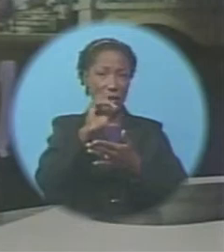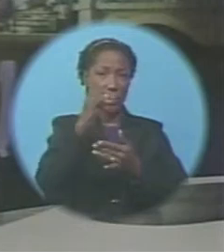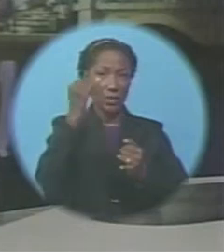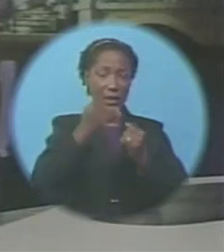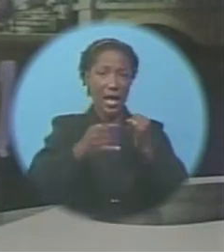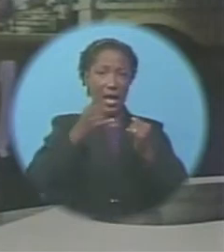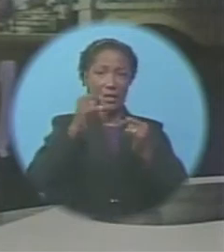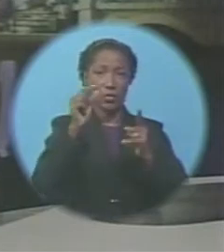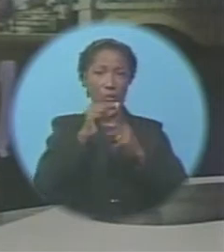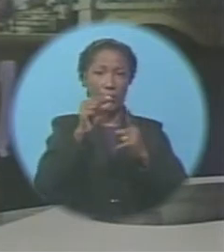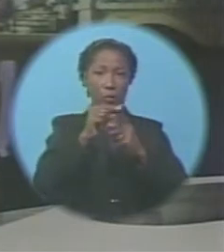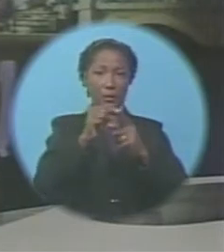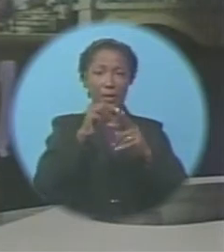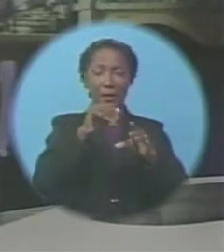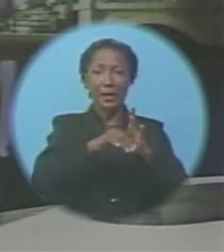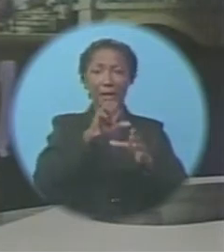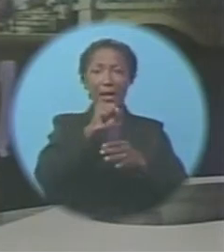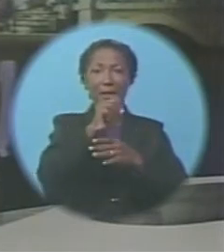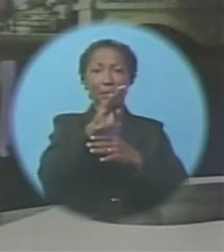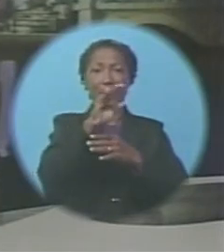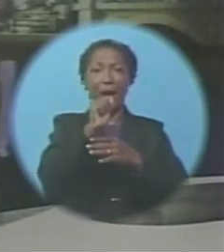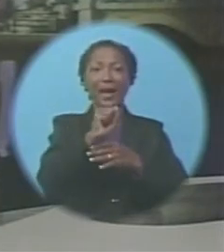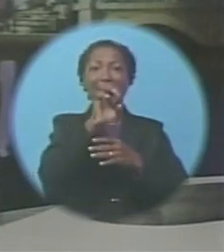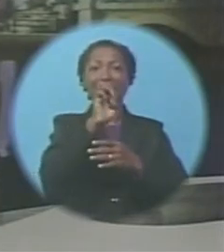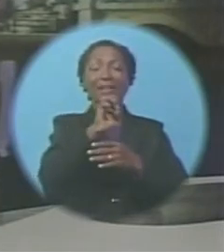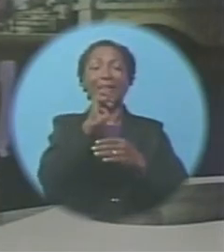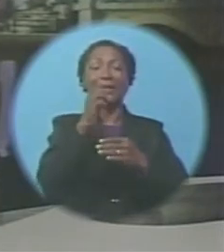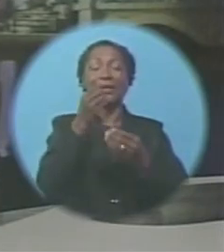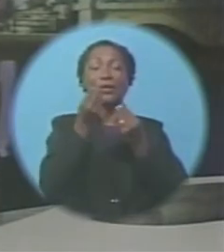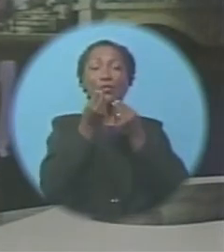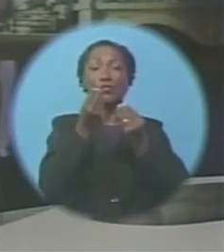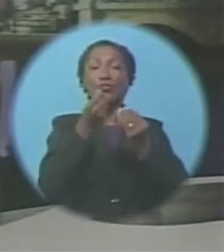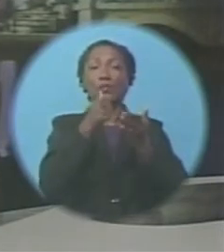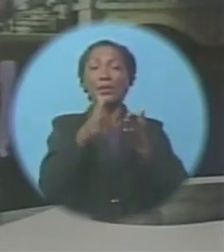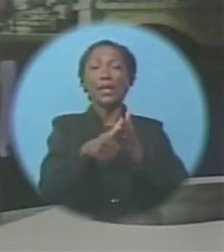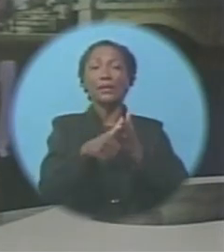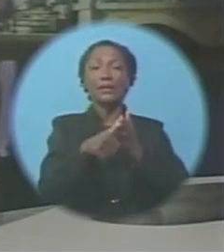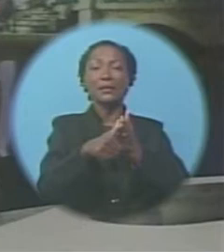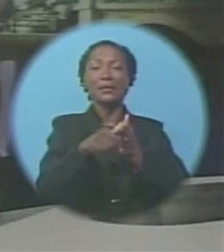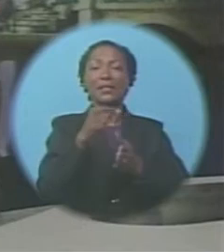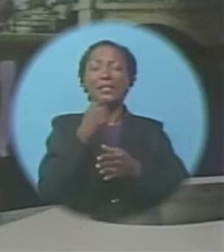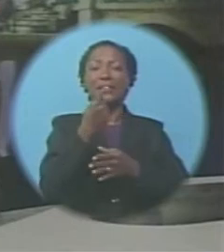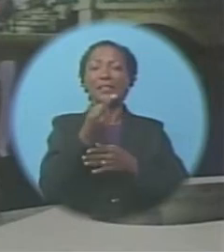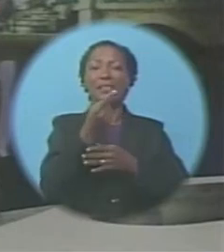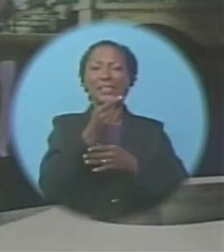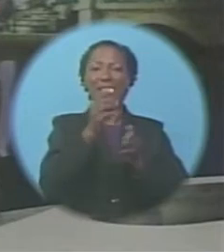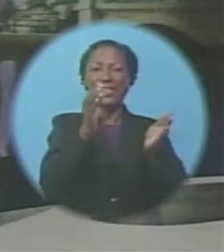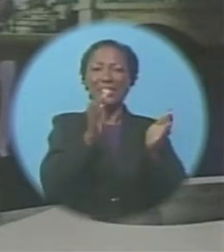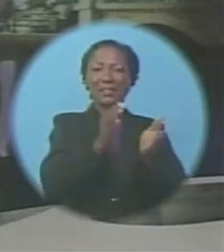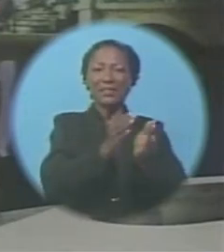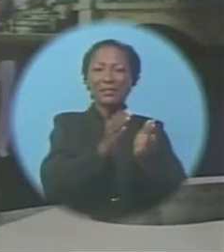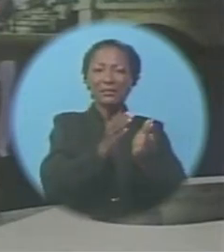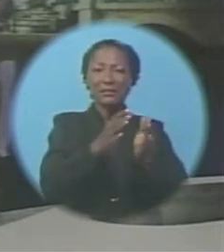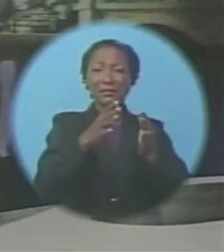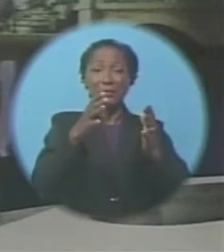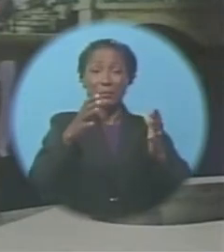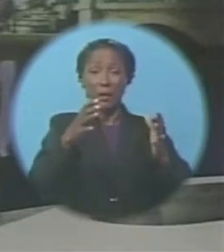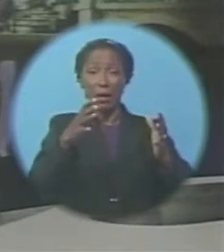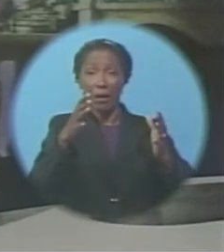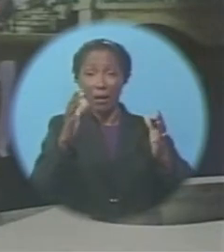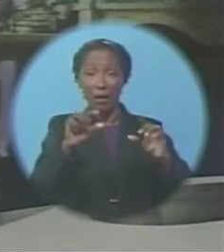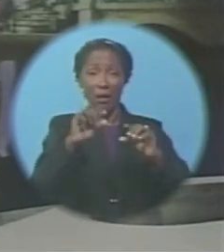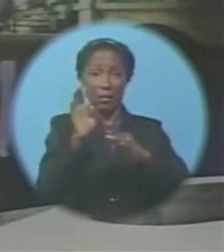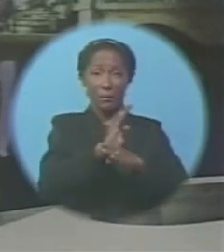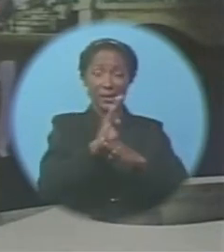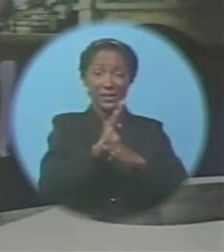SBA's e-newsletter, Ms. Holder says businesses operating in the micro, small and medium enterprise sector continue to face financial